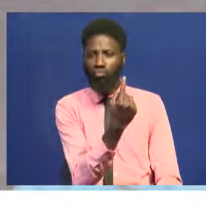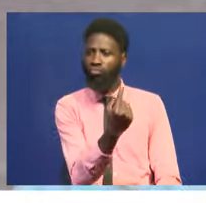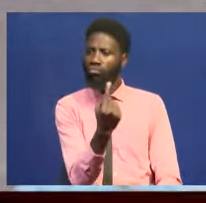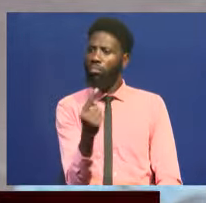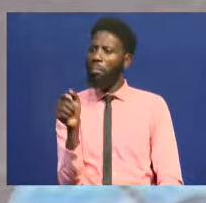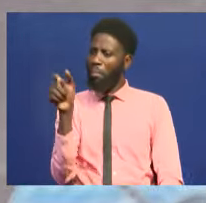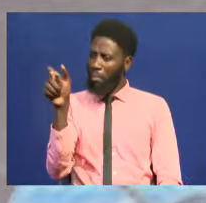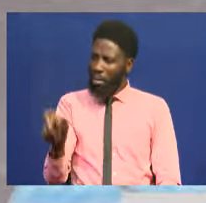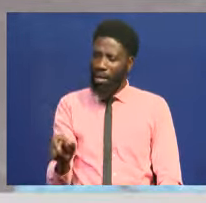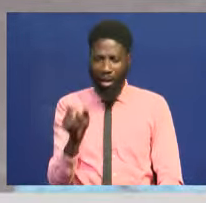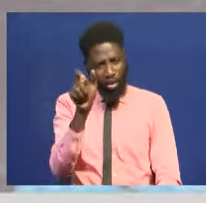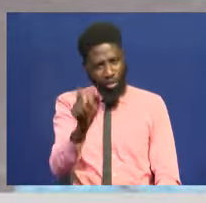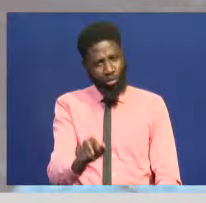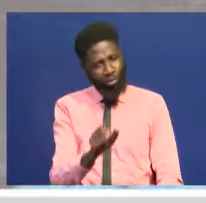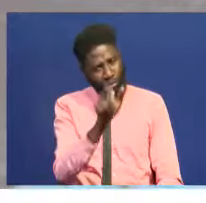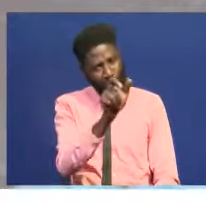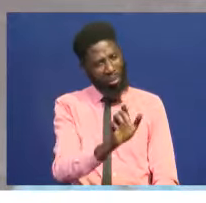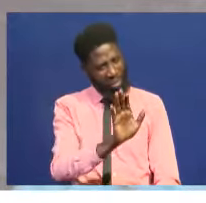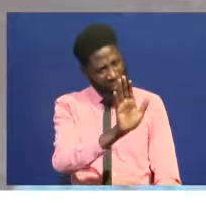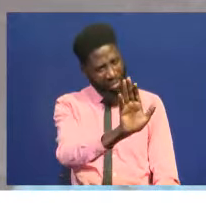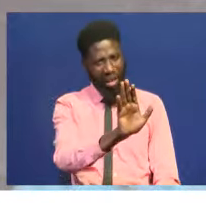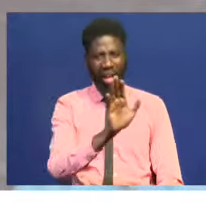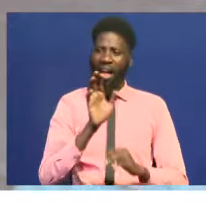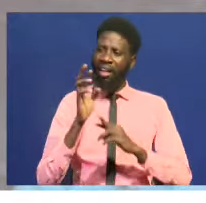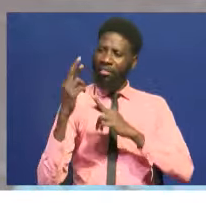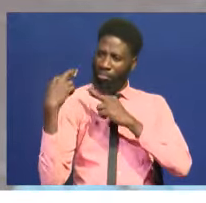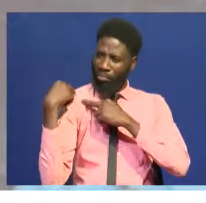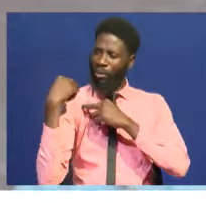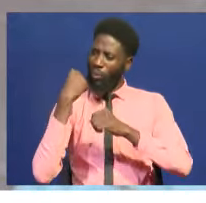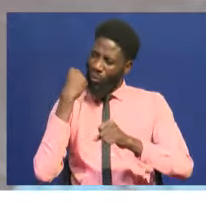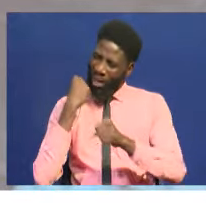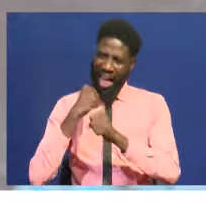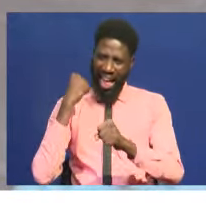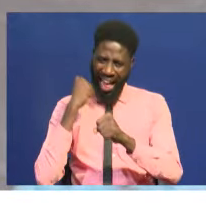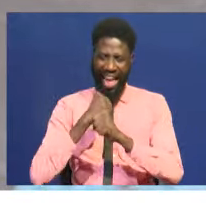to make Kenya great.